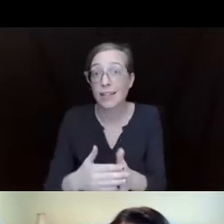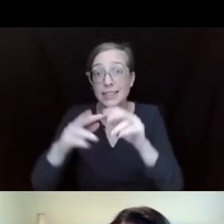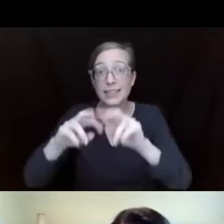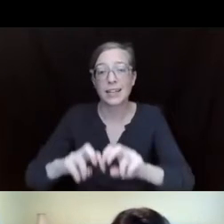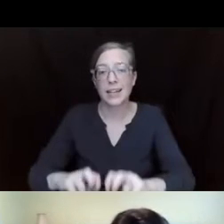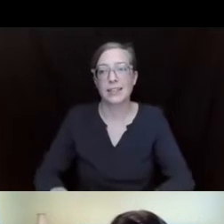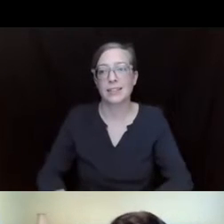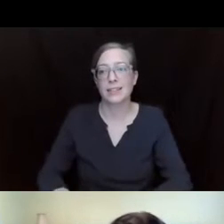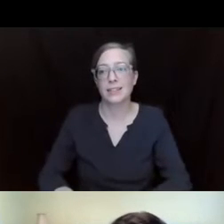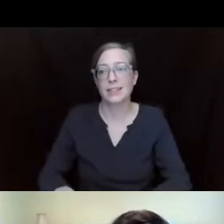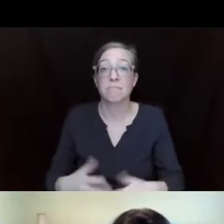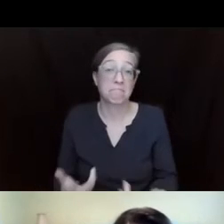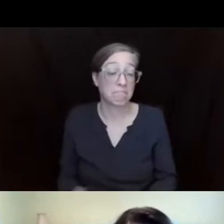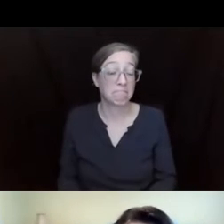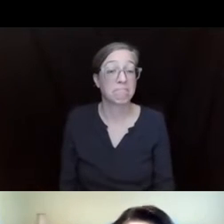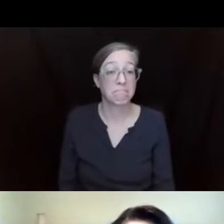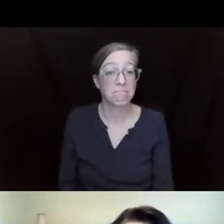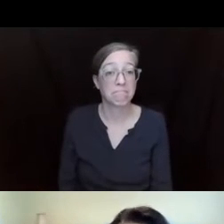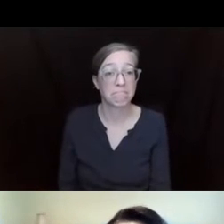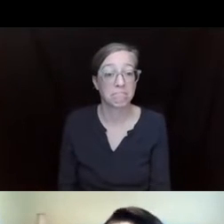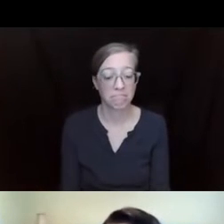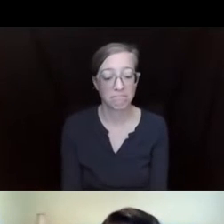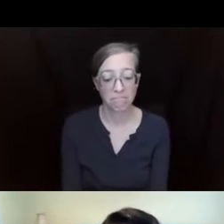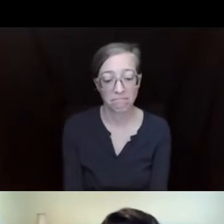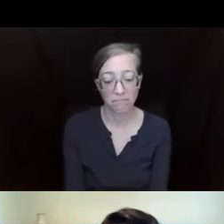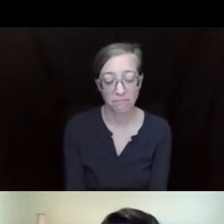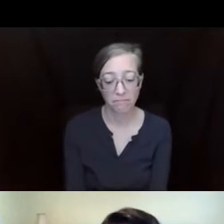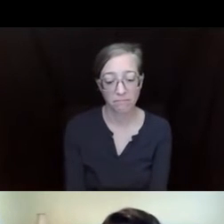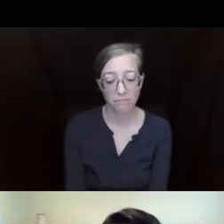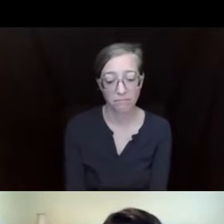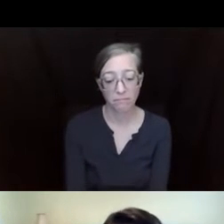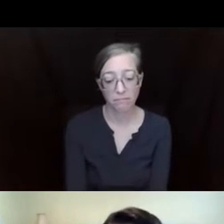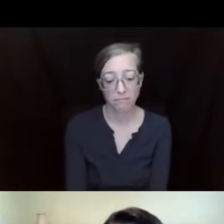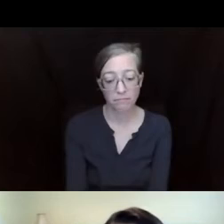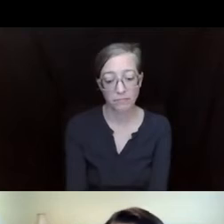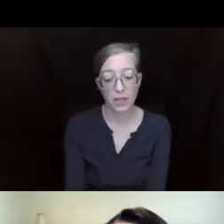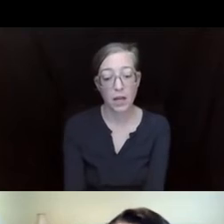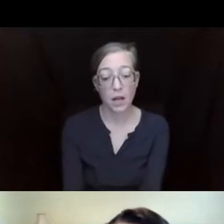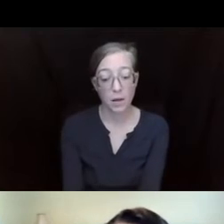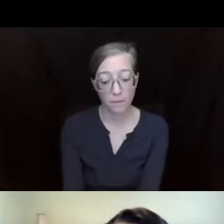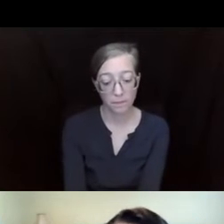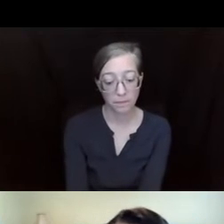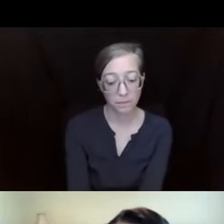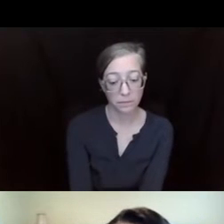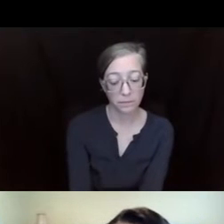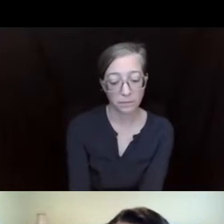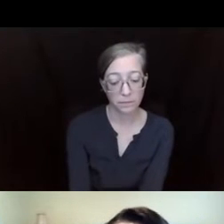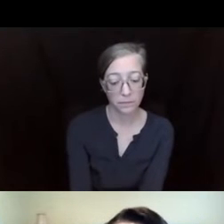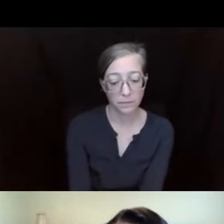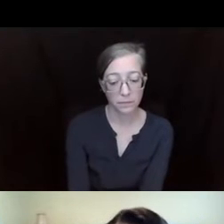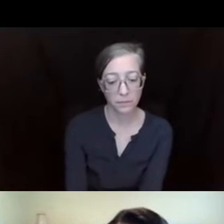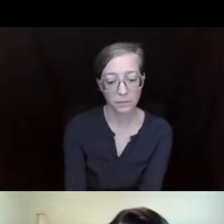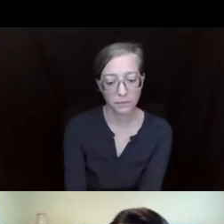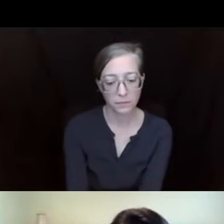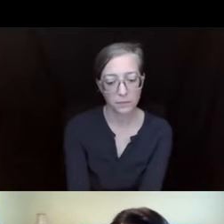be disposable. And here I have a representation. There was actually one of my first student in Mexico.